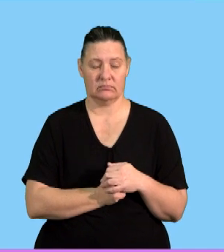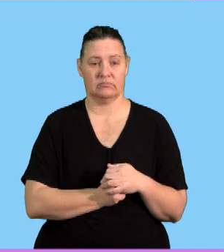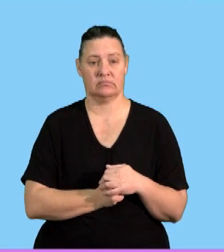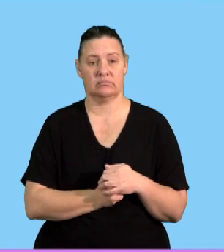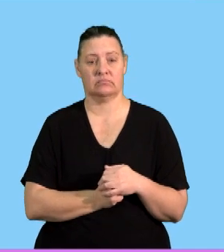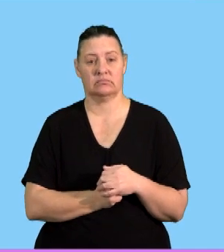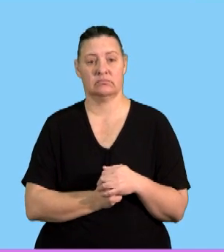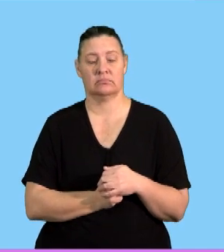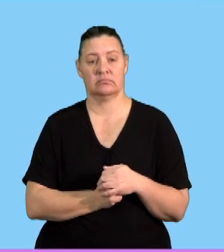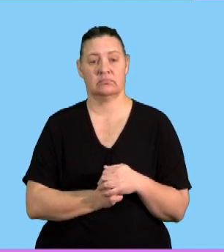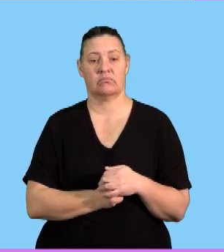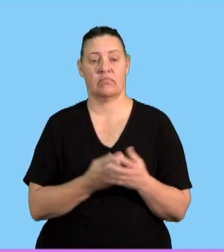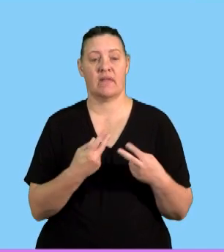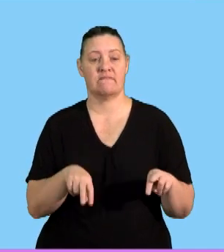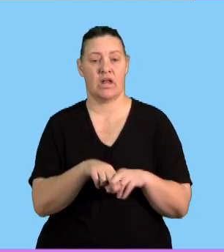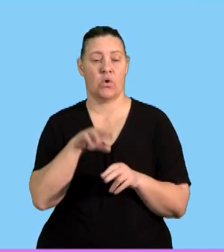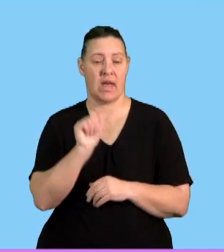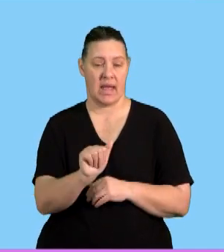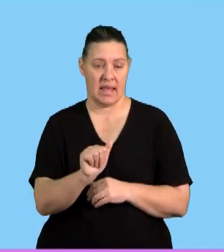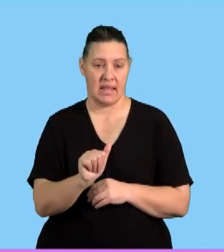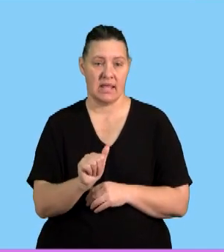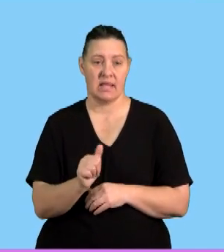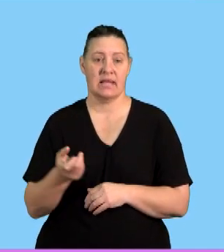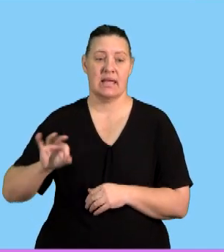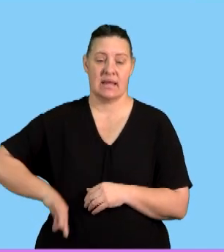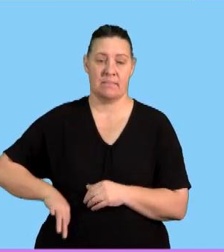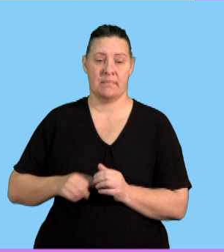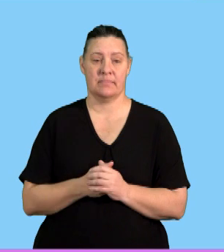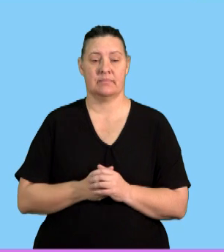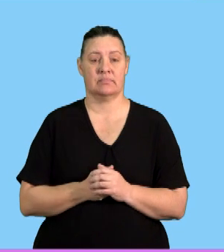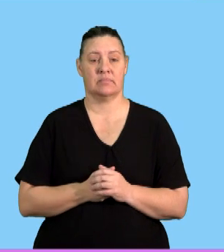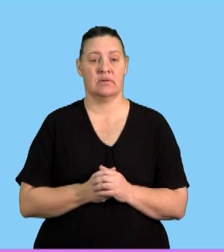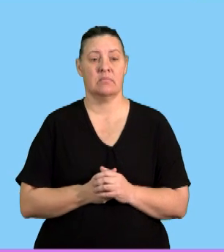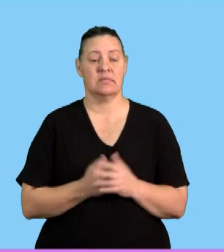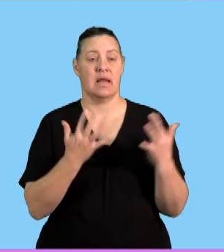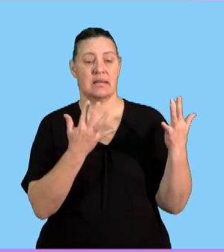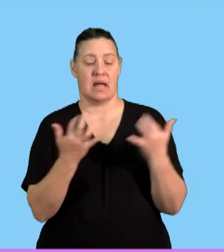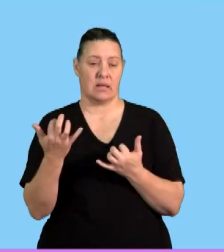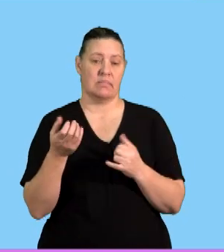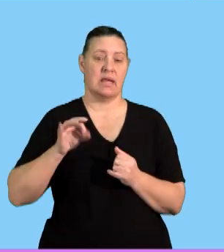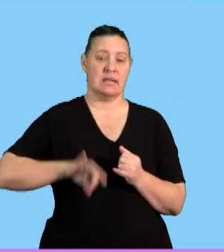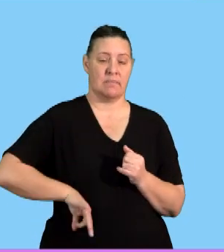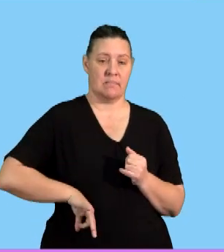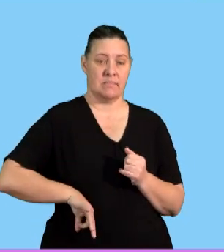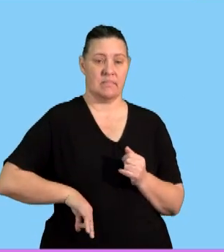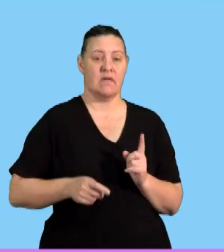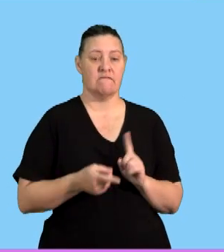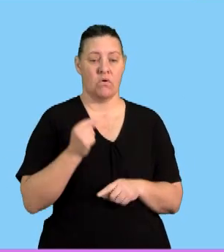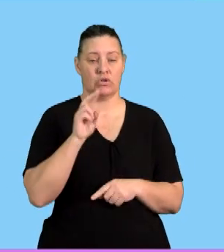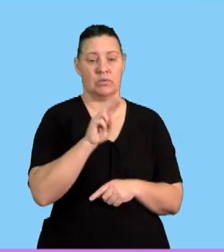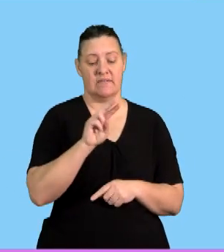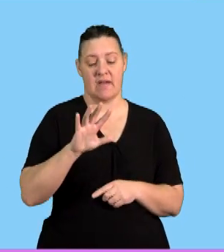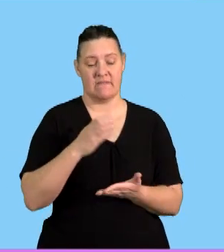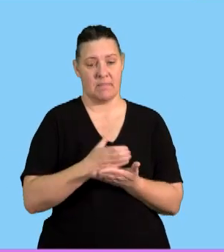at value A. A is income, and we need to calculate the income for